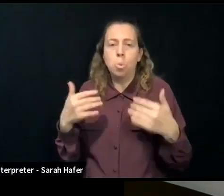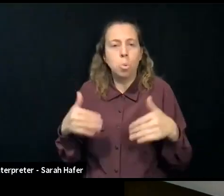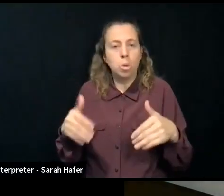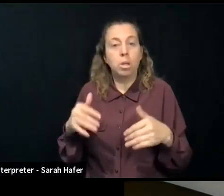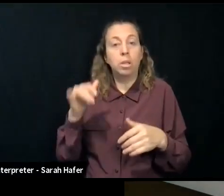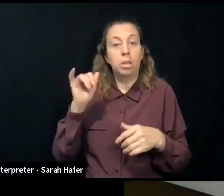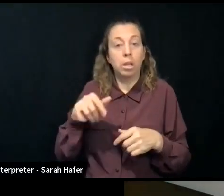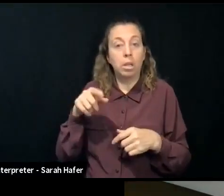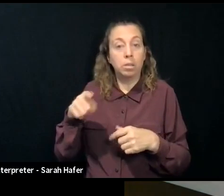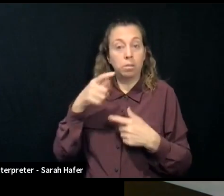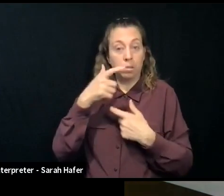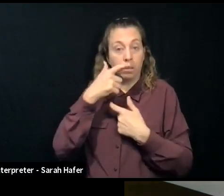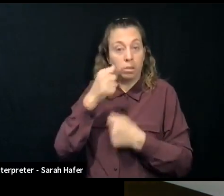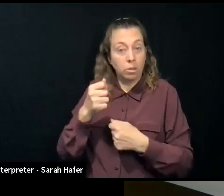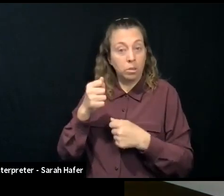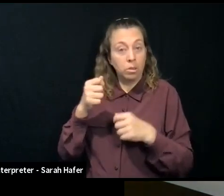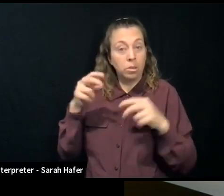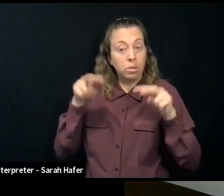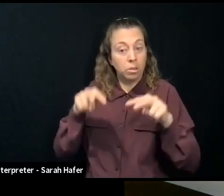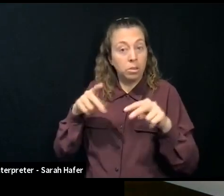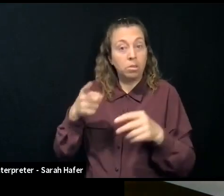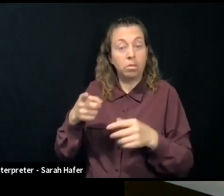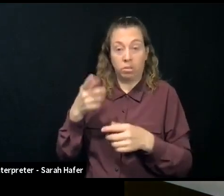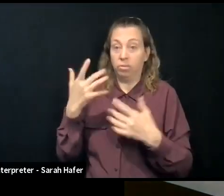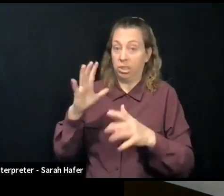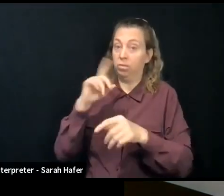they look a lot like they could become variants of concern.